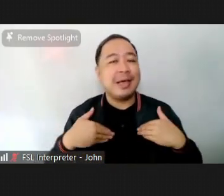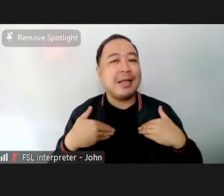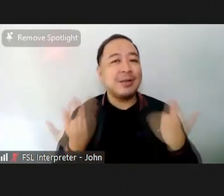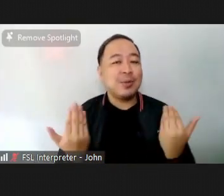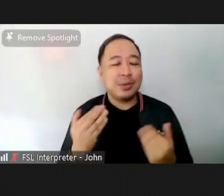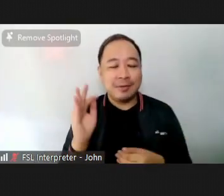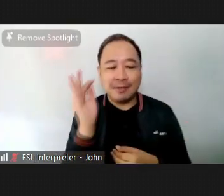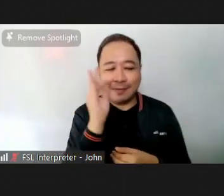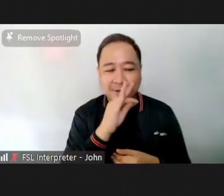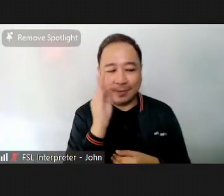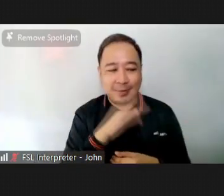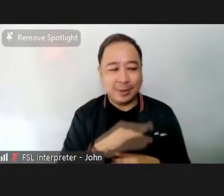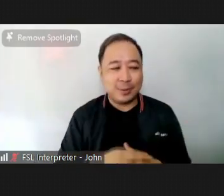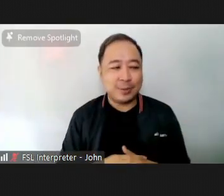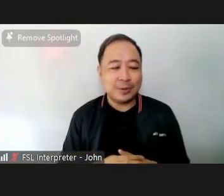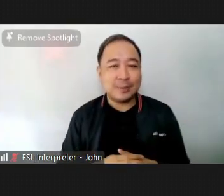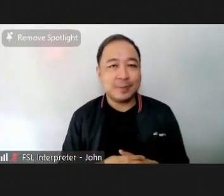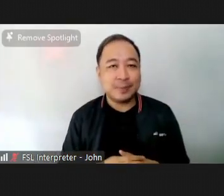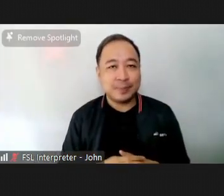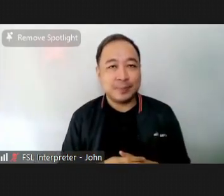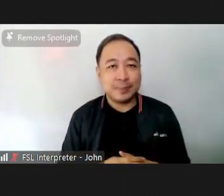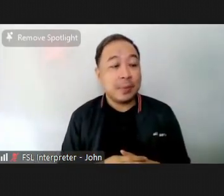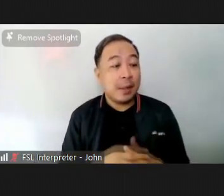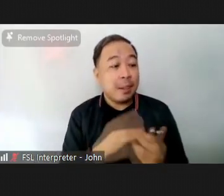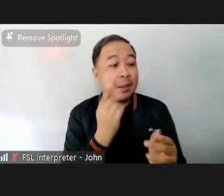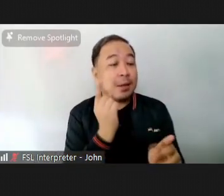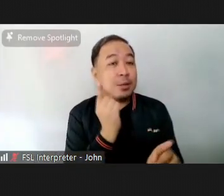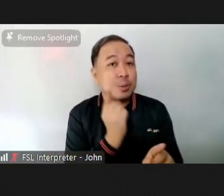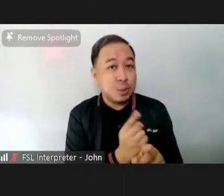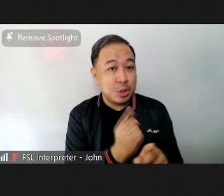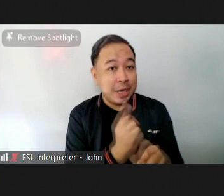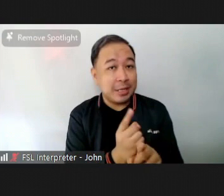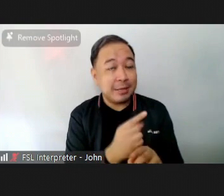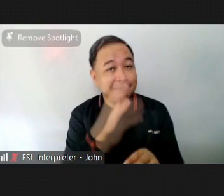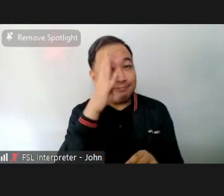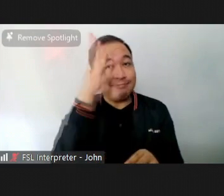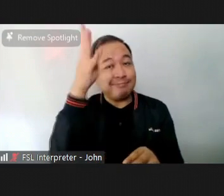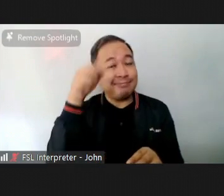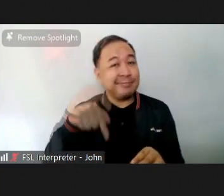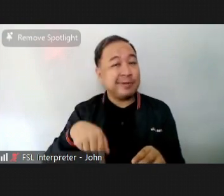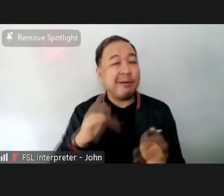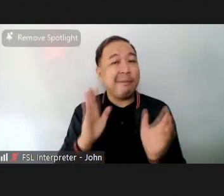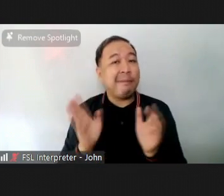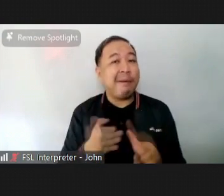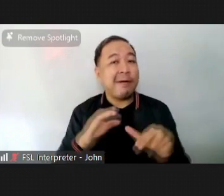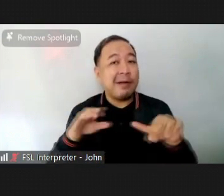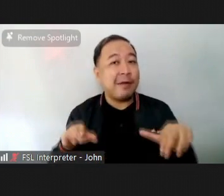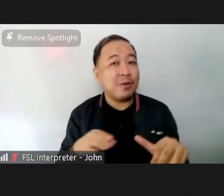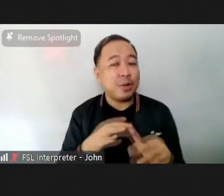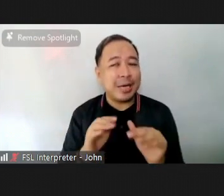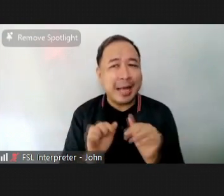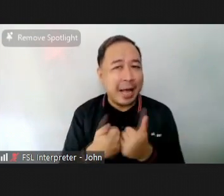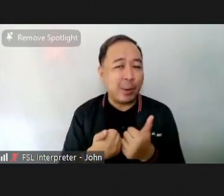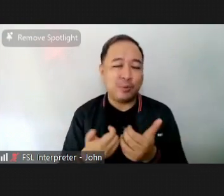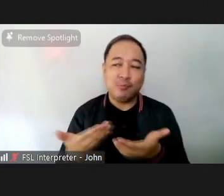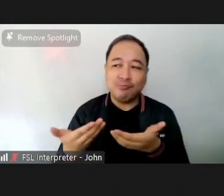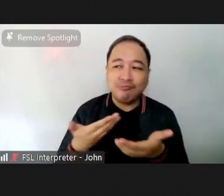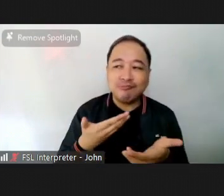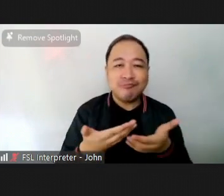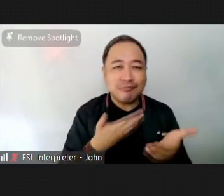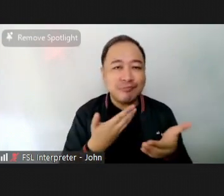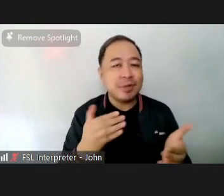Pilipino. Tamang-tama ka dyan, Ate Glay. Nabuo ang plan of action na ito through consultations with